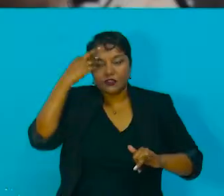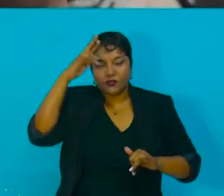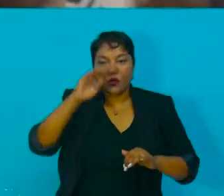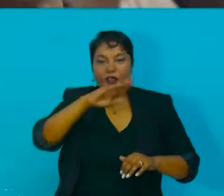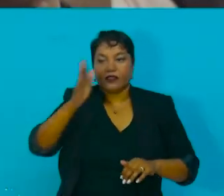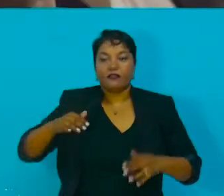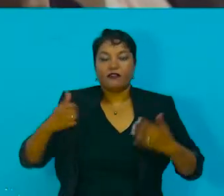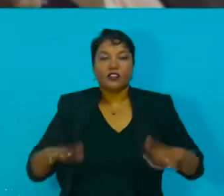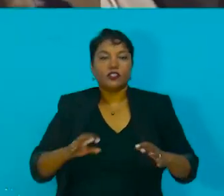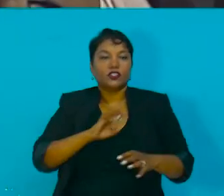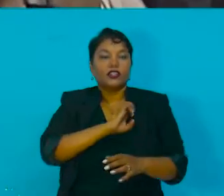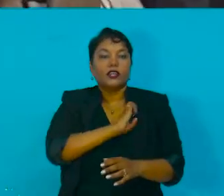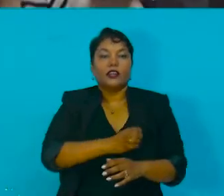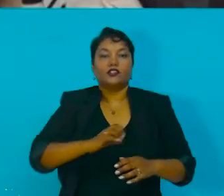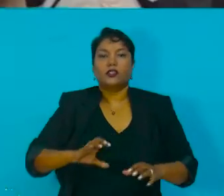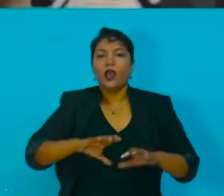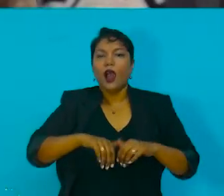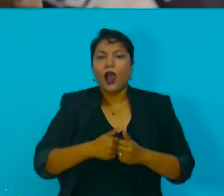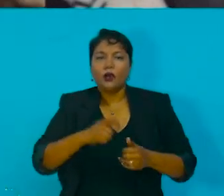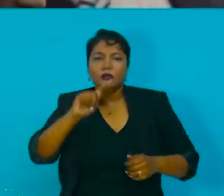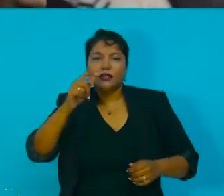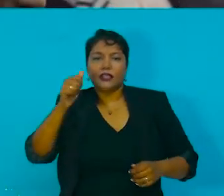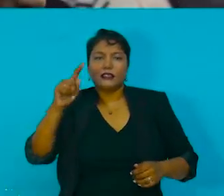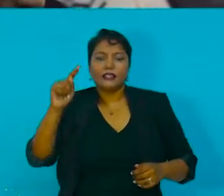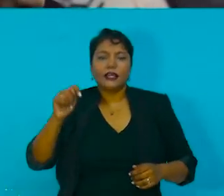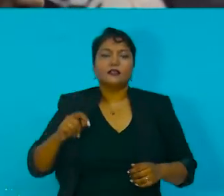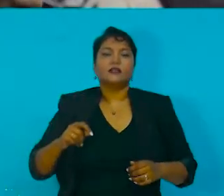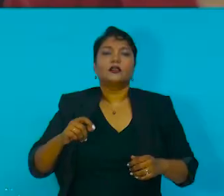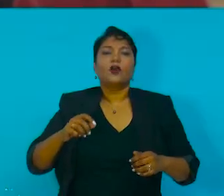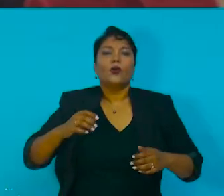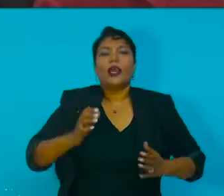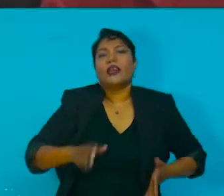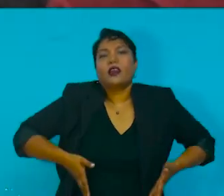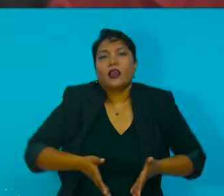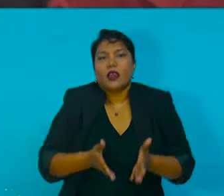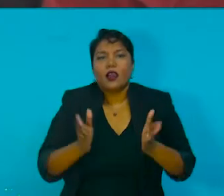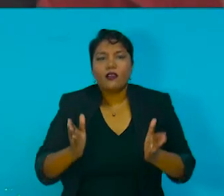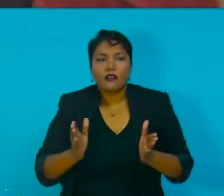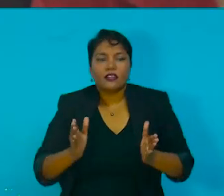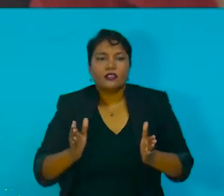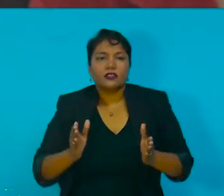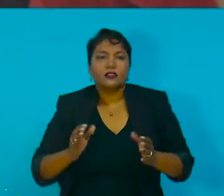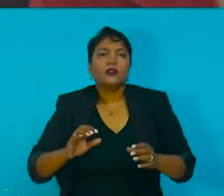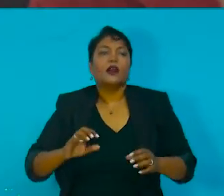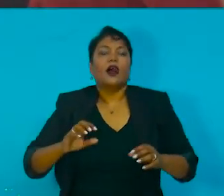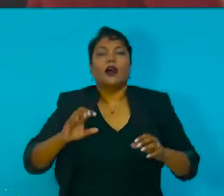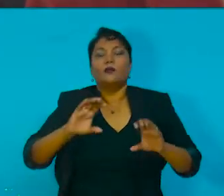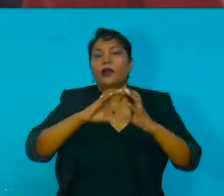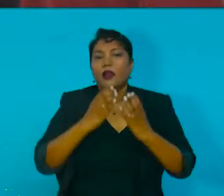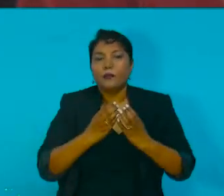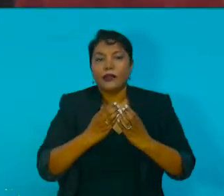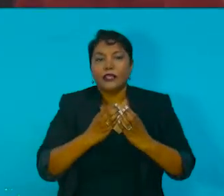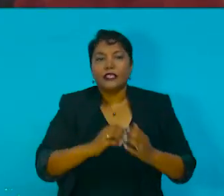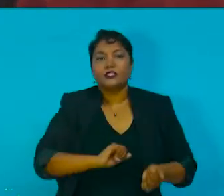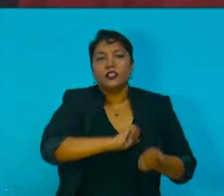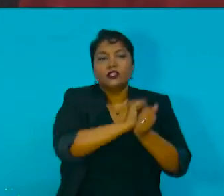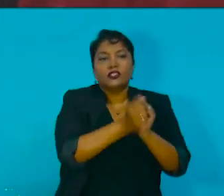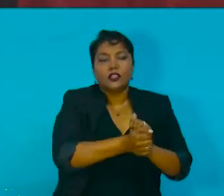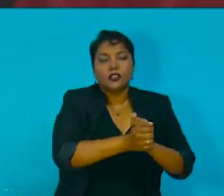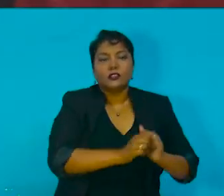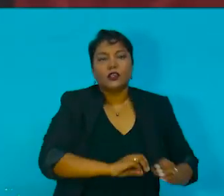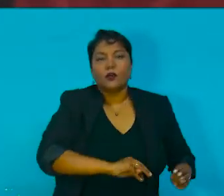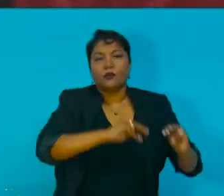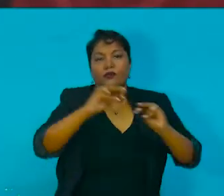efficiency. How are you all ensuring that the various industry consumers of energy, not the energy producers, that you're capturing